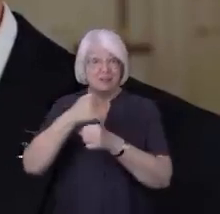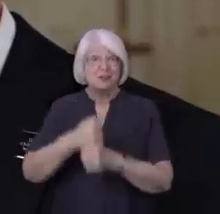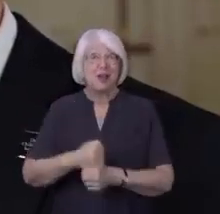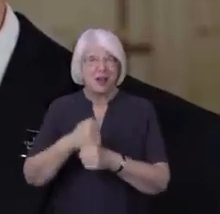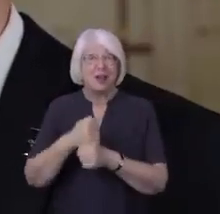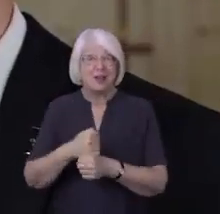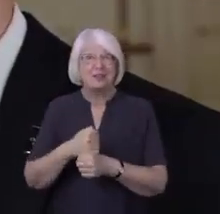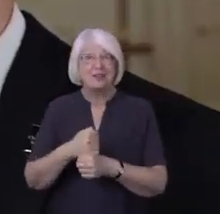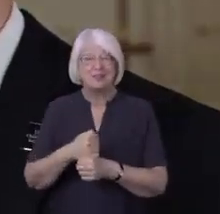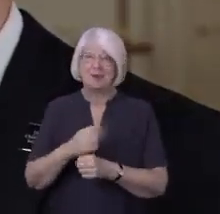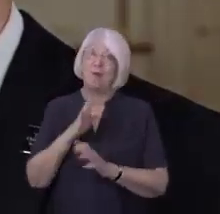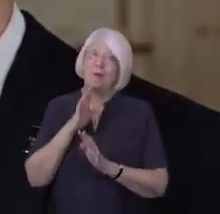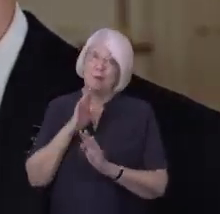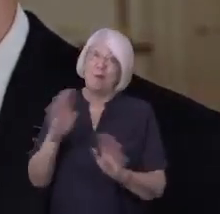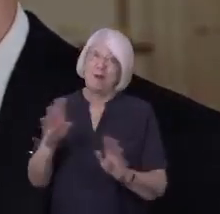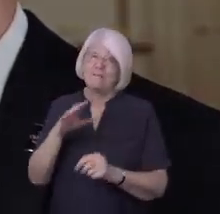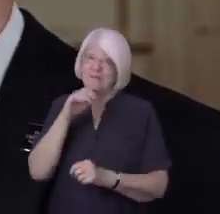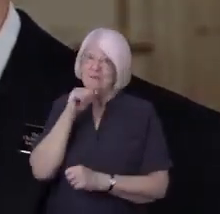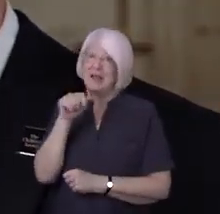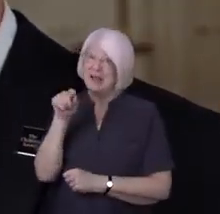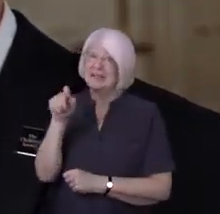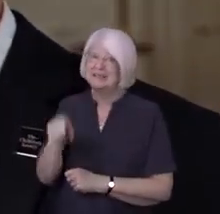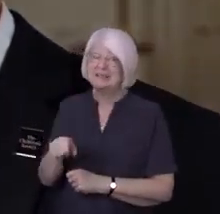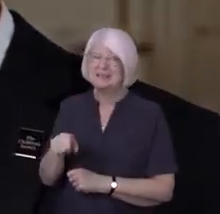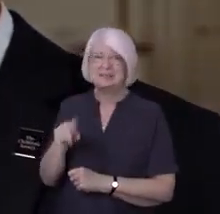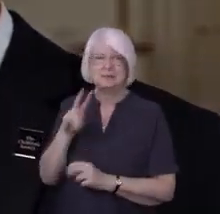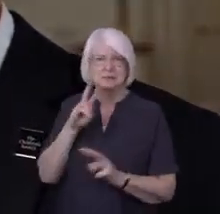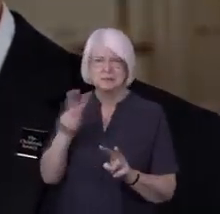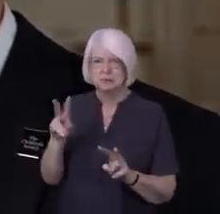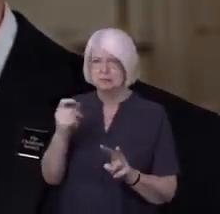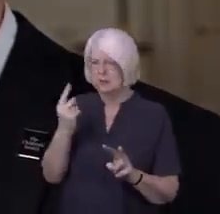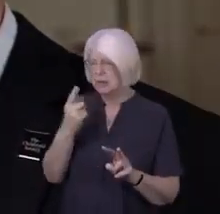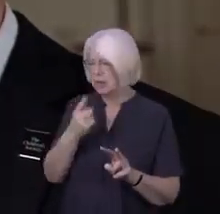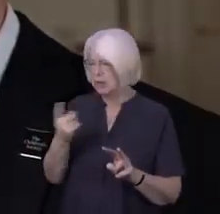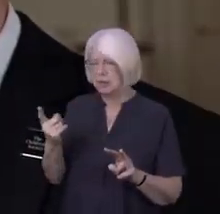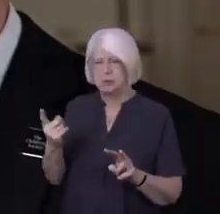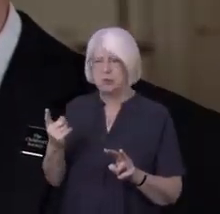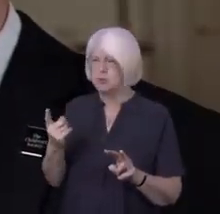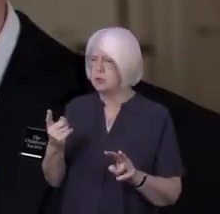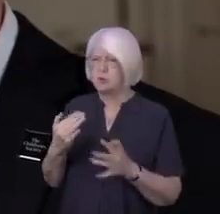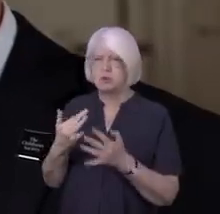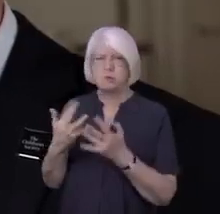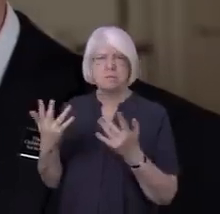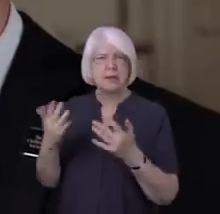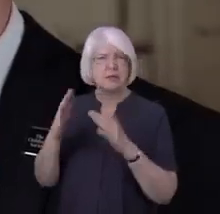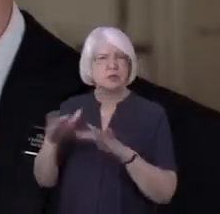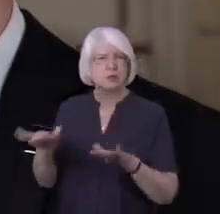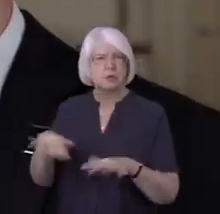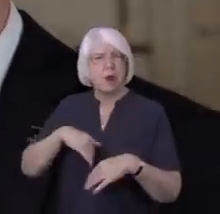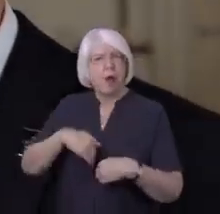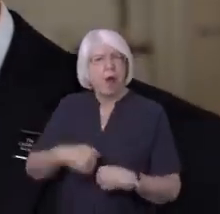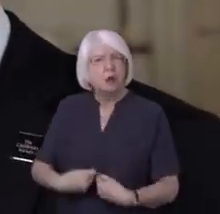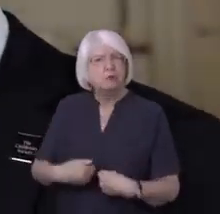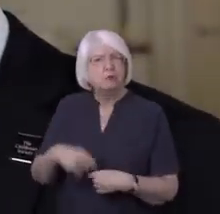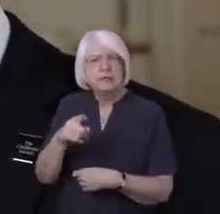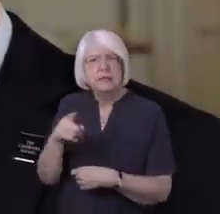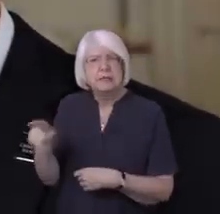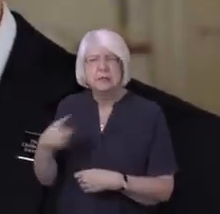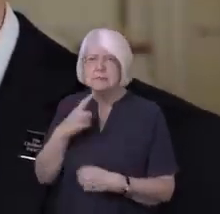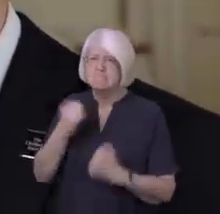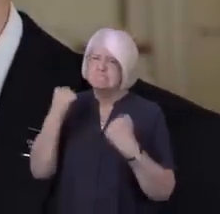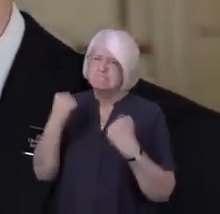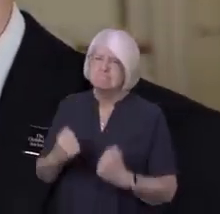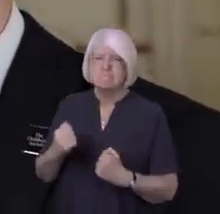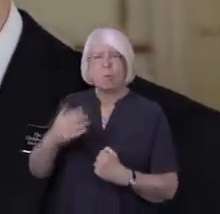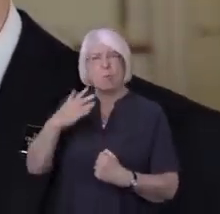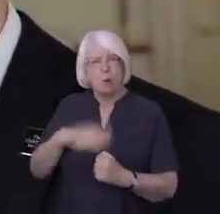and a wonderful man called Edward Rudolph saw that so many children were living in poverty and were hungry, and he was determined to do something